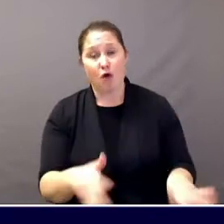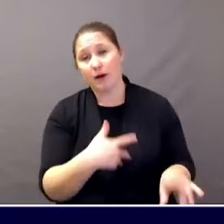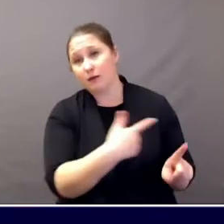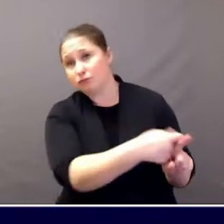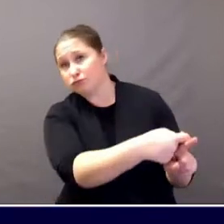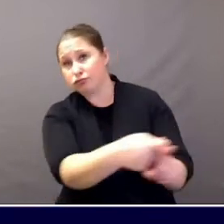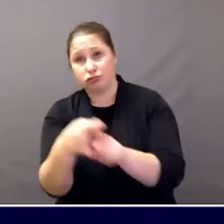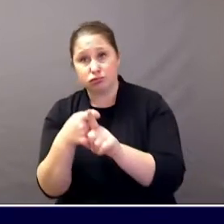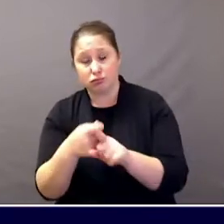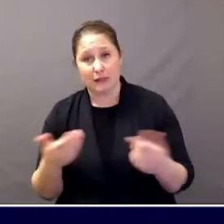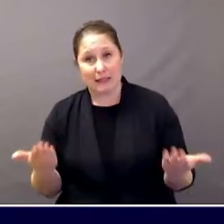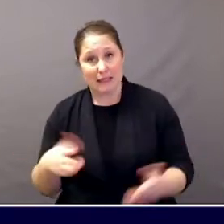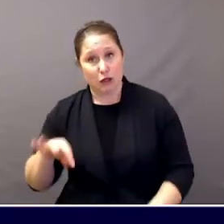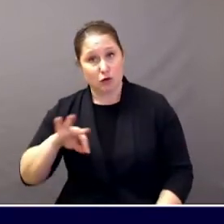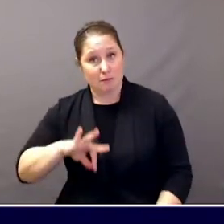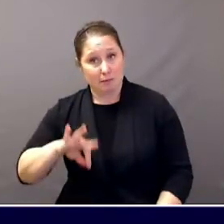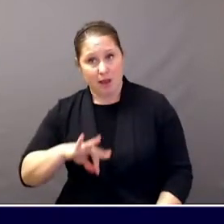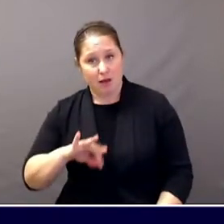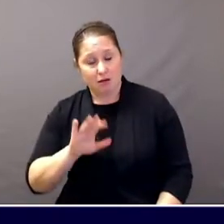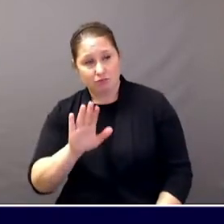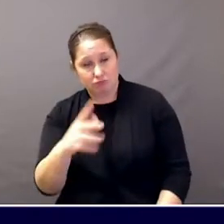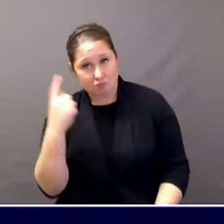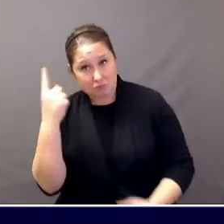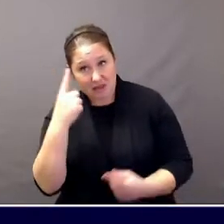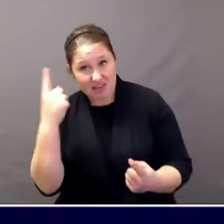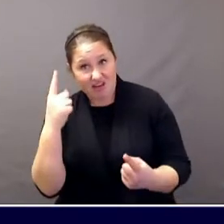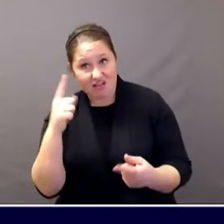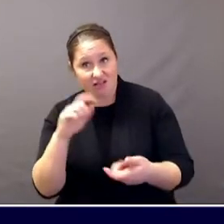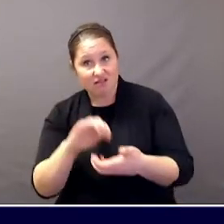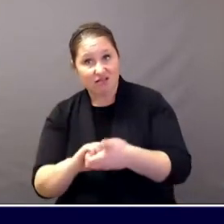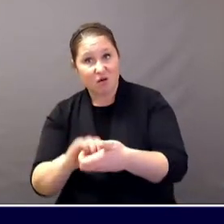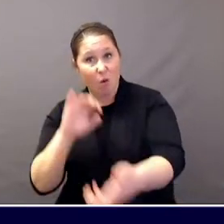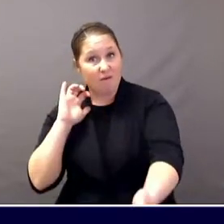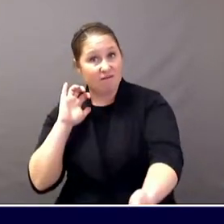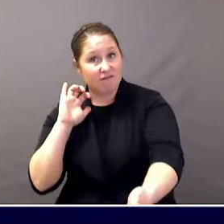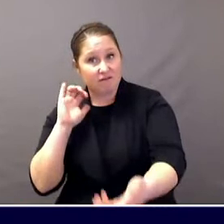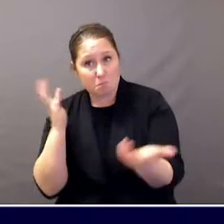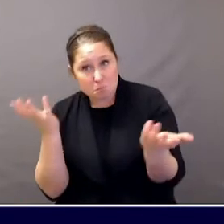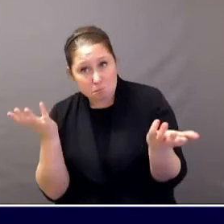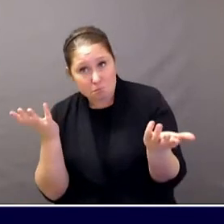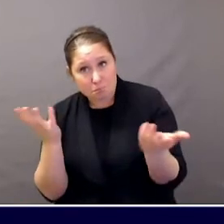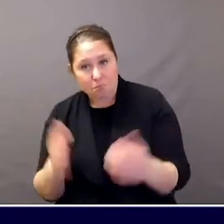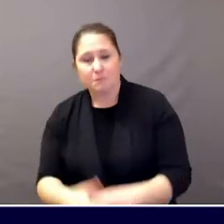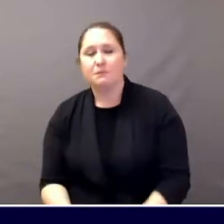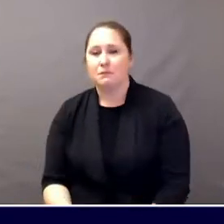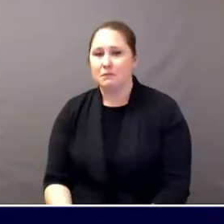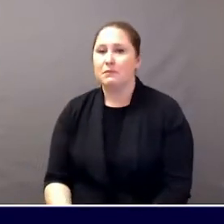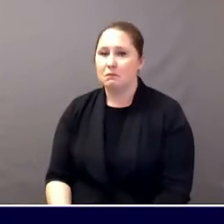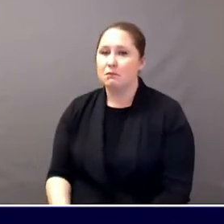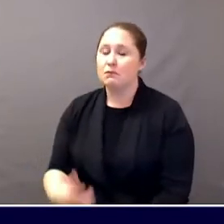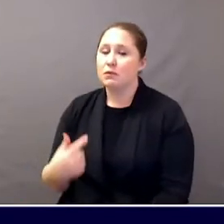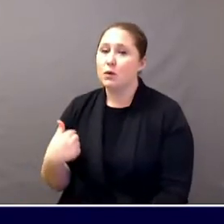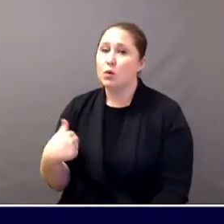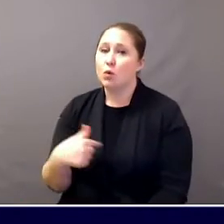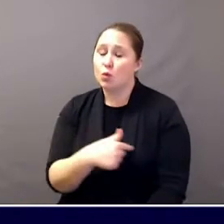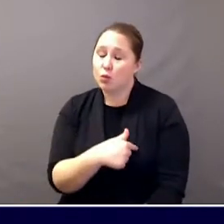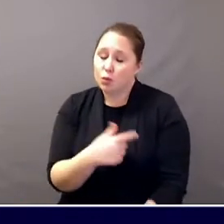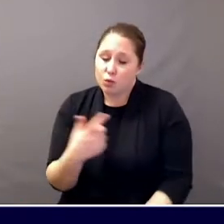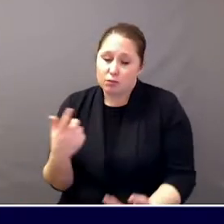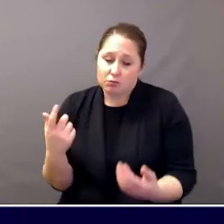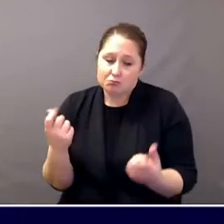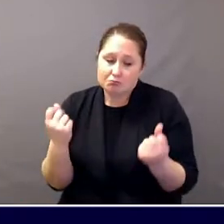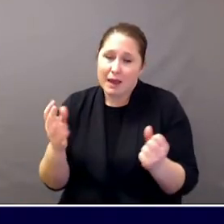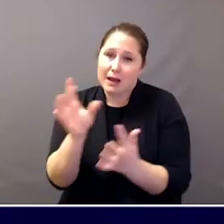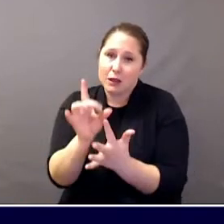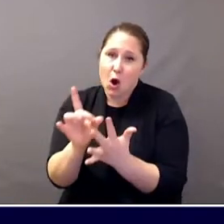Maine, or could it be on the table now? It is on the table now as we begin to look at this program to see what alternatives we